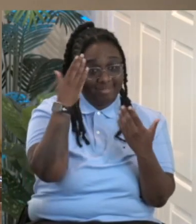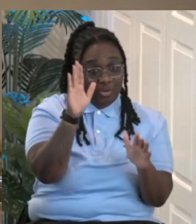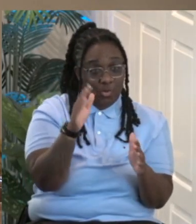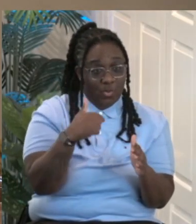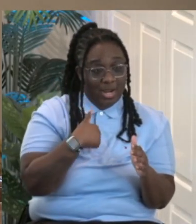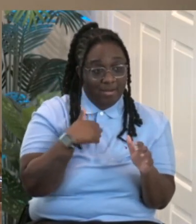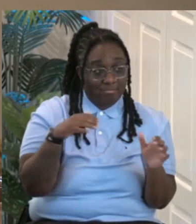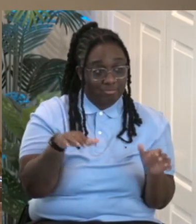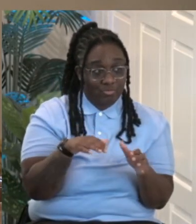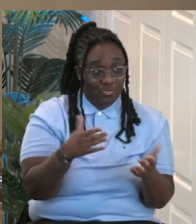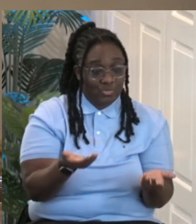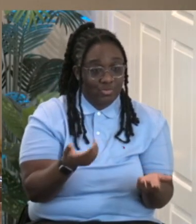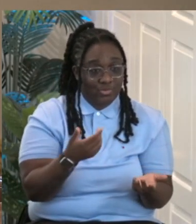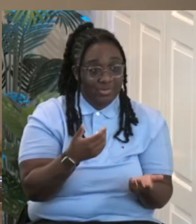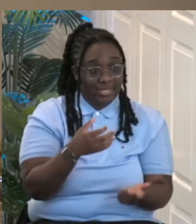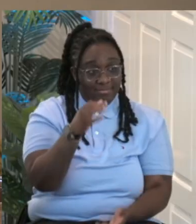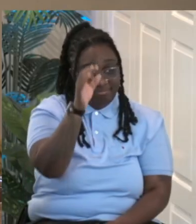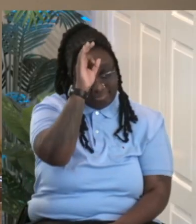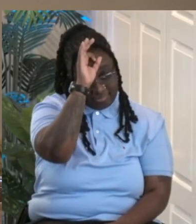an idea.